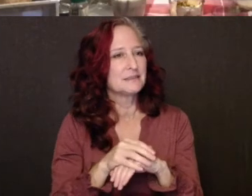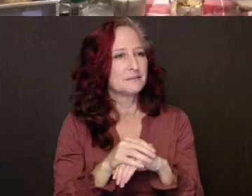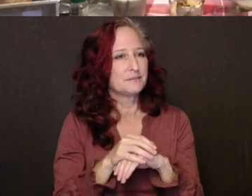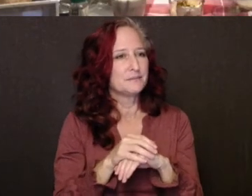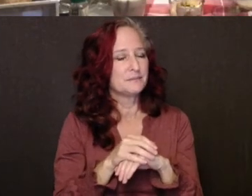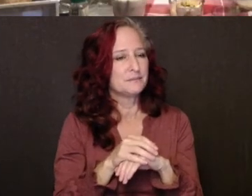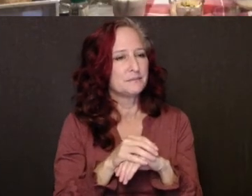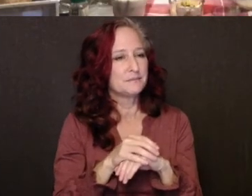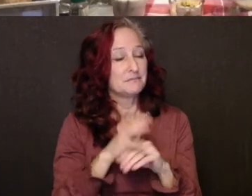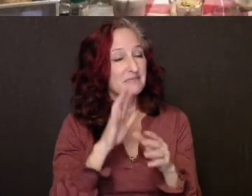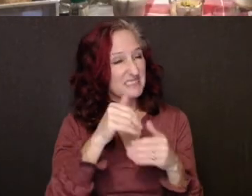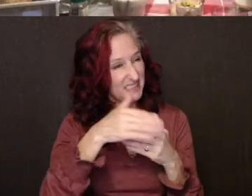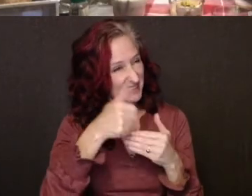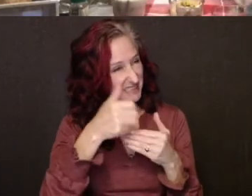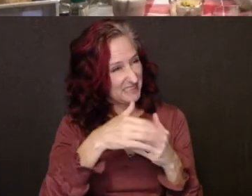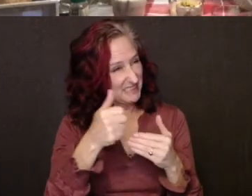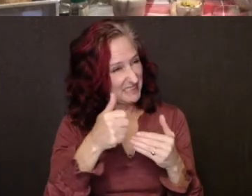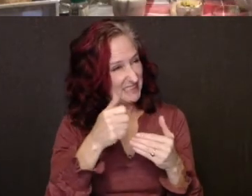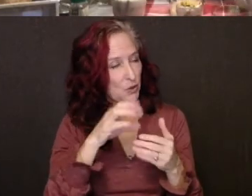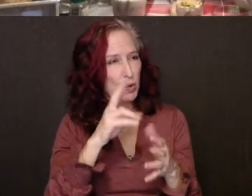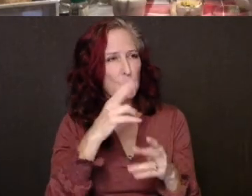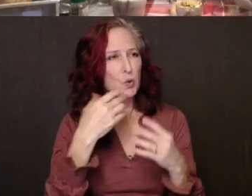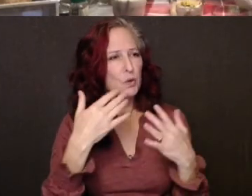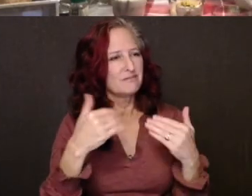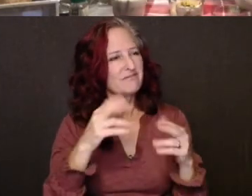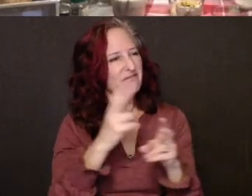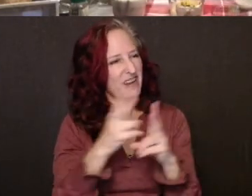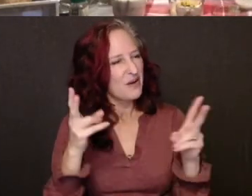Yeah. So that's